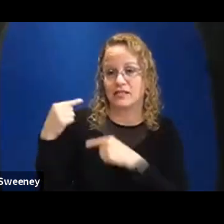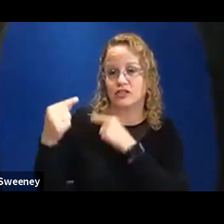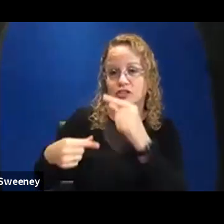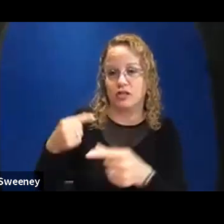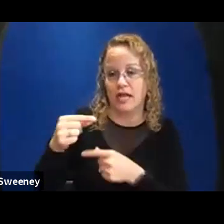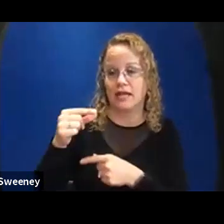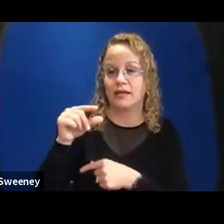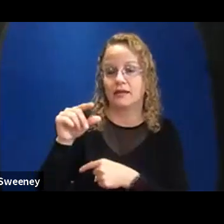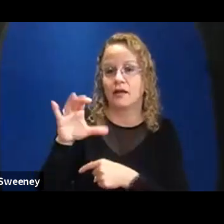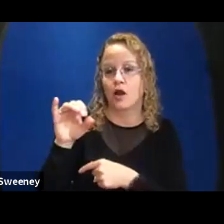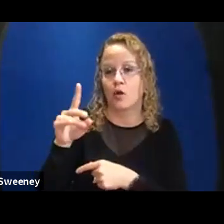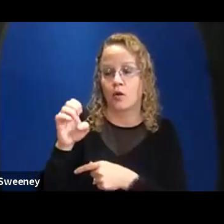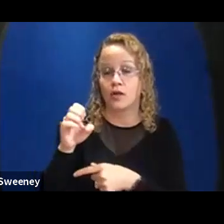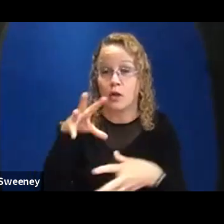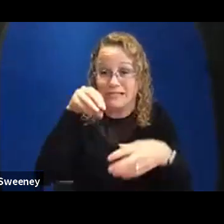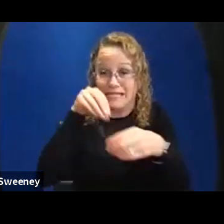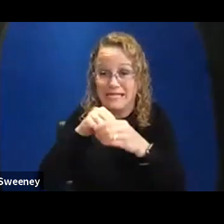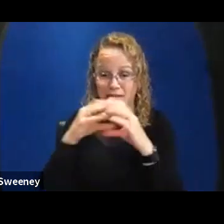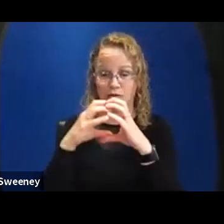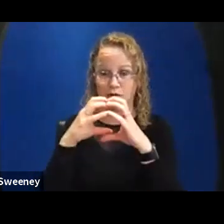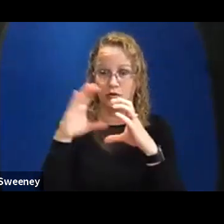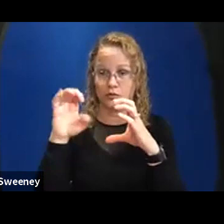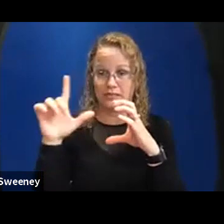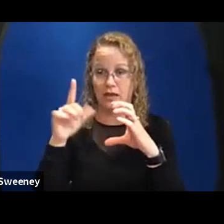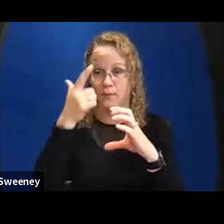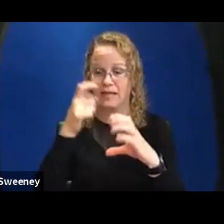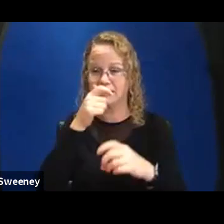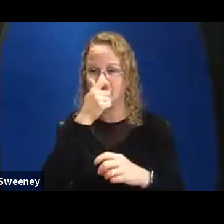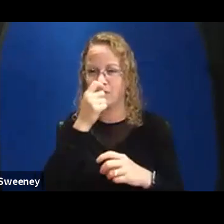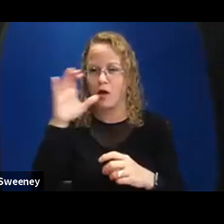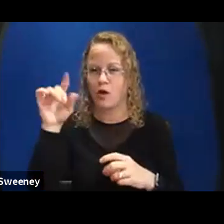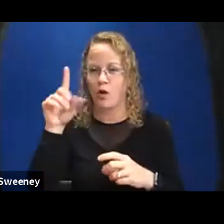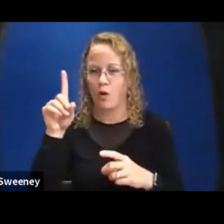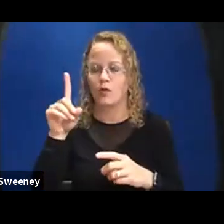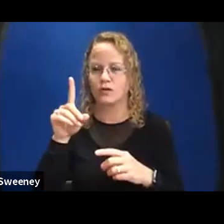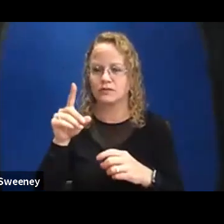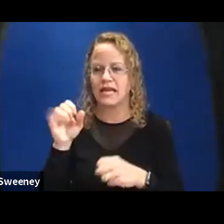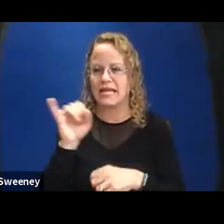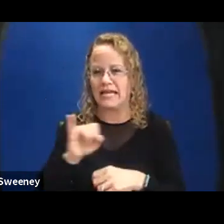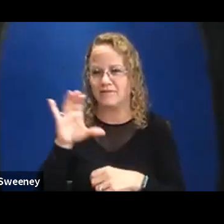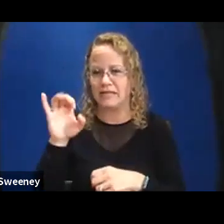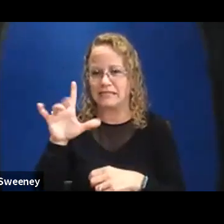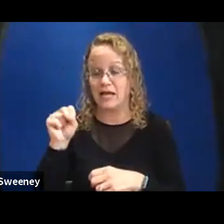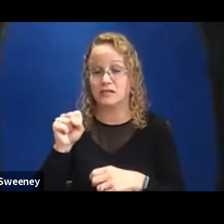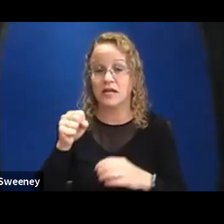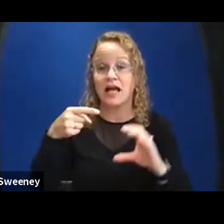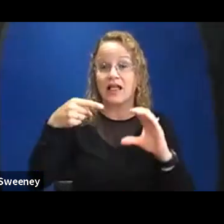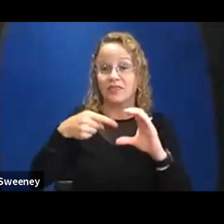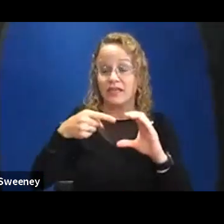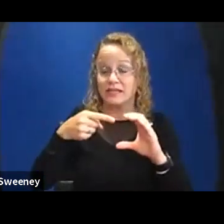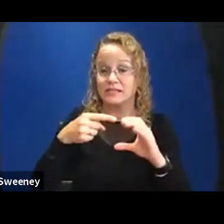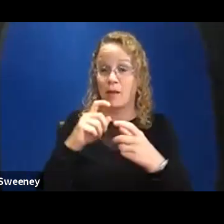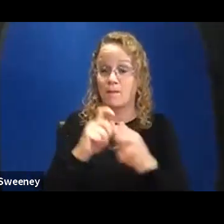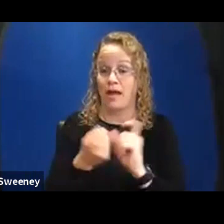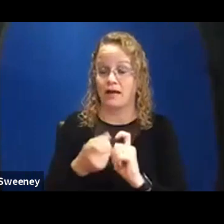protein, it gets into cells, because the cold virus is really good at infecting cells, and it's been modified so that it doesn't make more